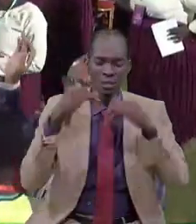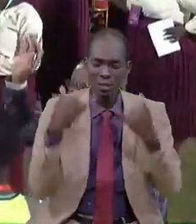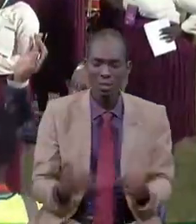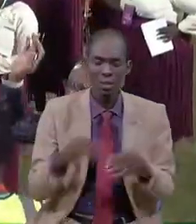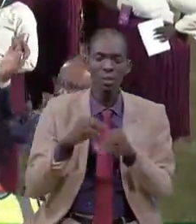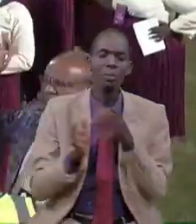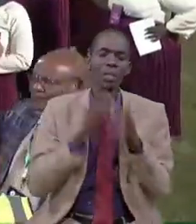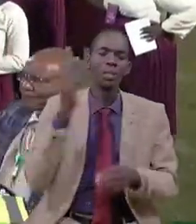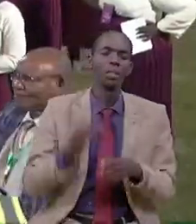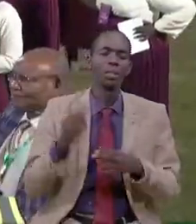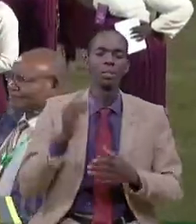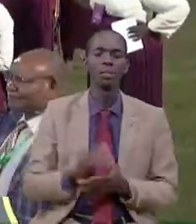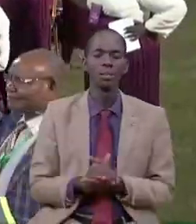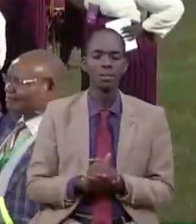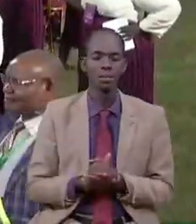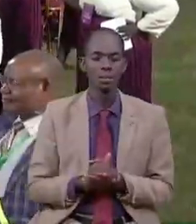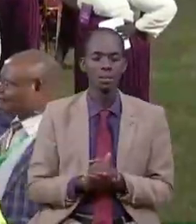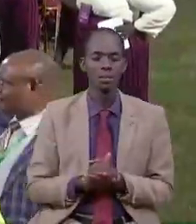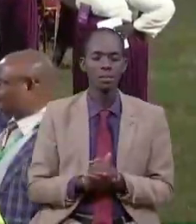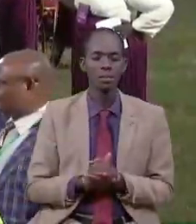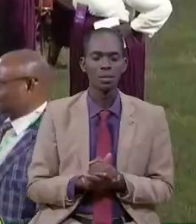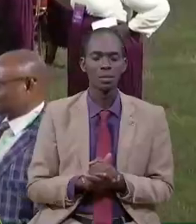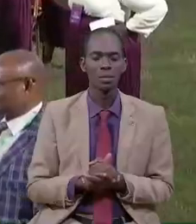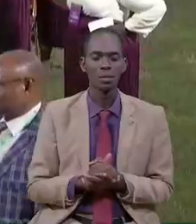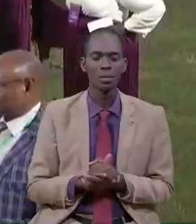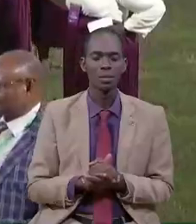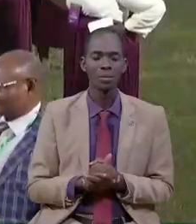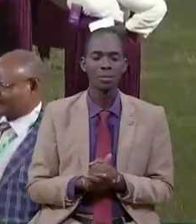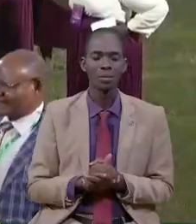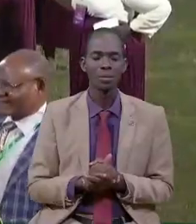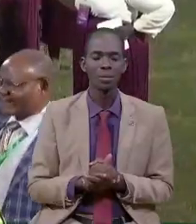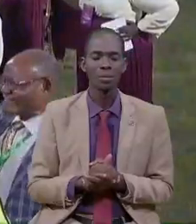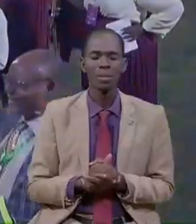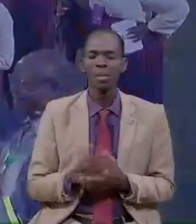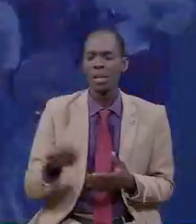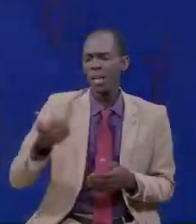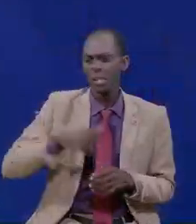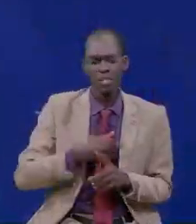problème de tension soit normalisé maintenant au nom de Jésus. Every injury be